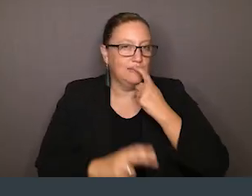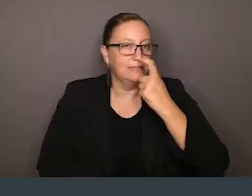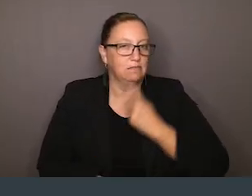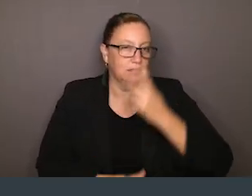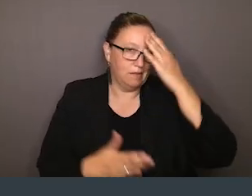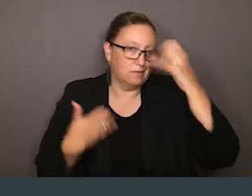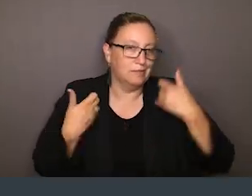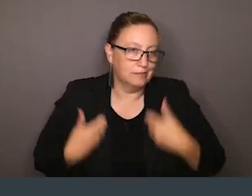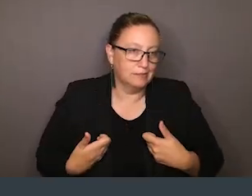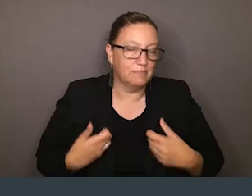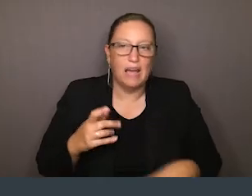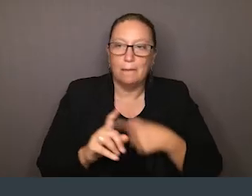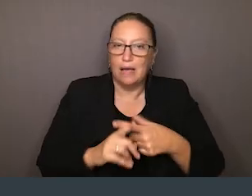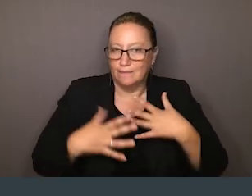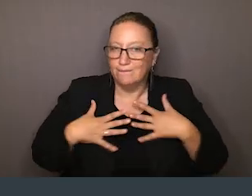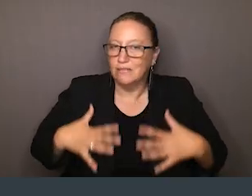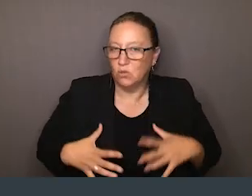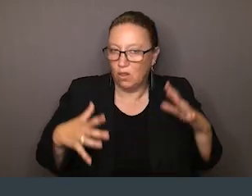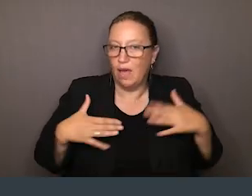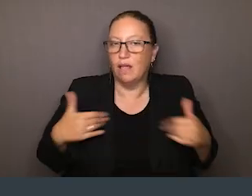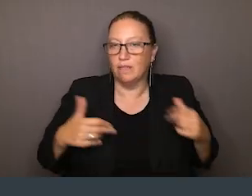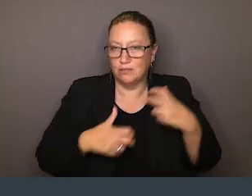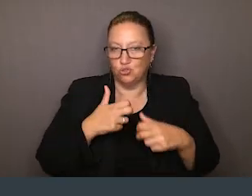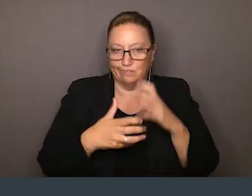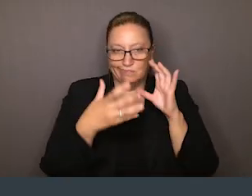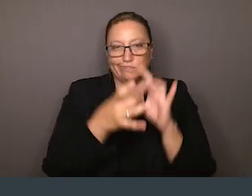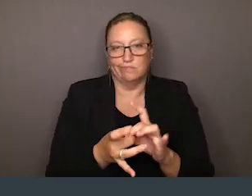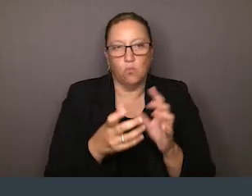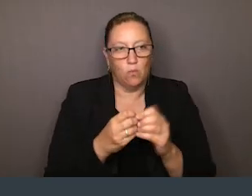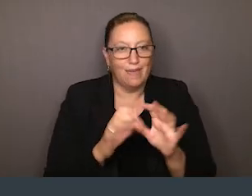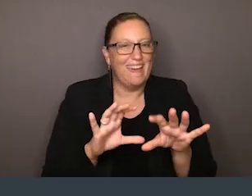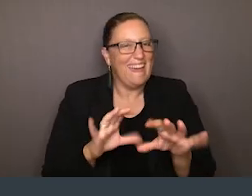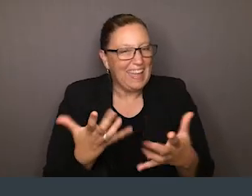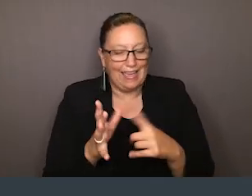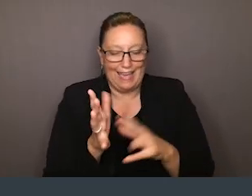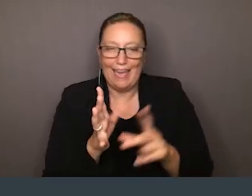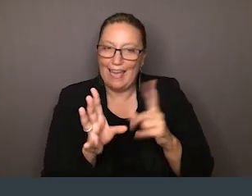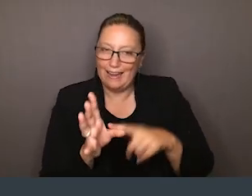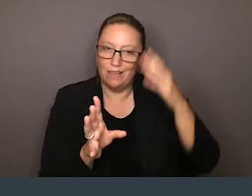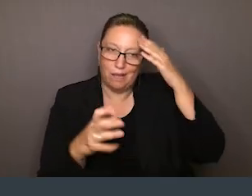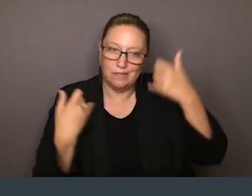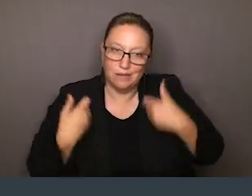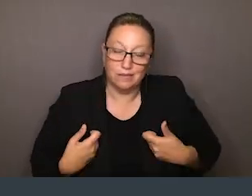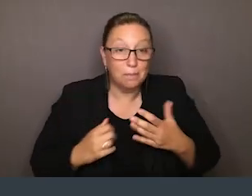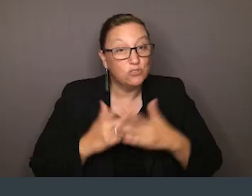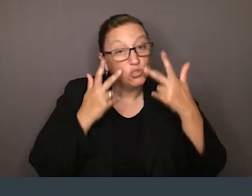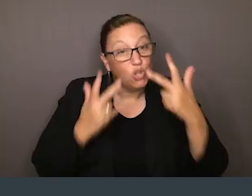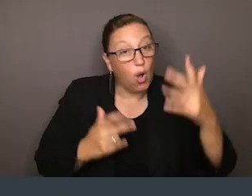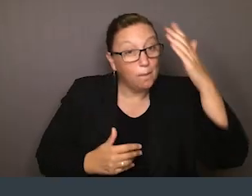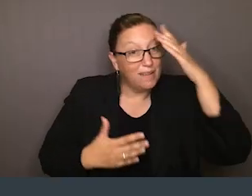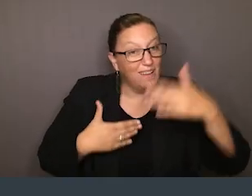And further, physical health conditions were associated with the onset of any mental illness. And this kind of highlights an overlap